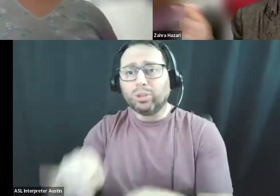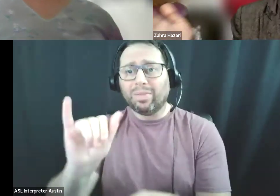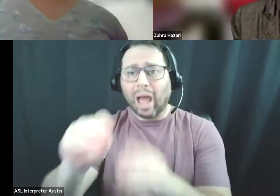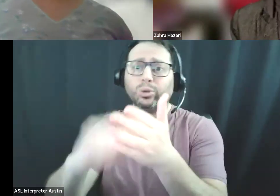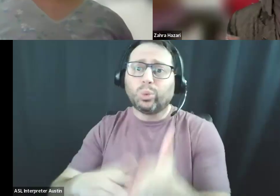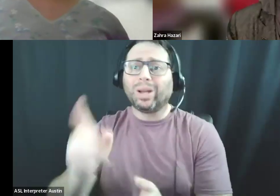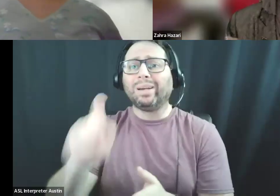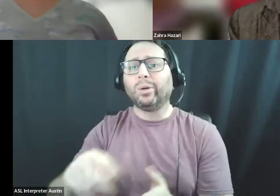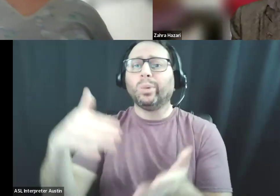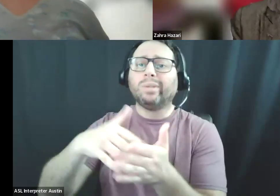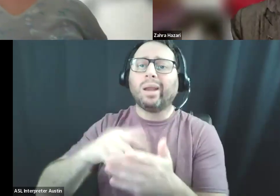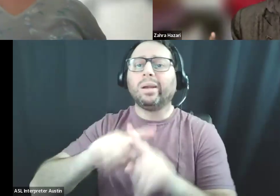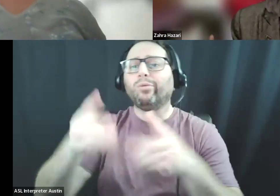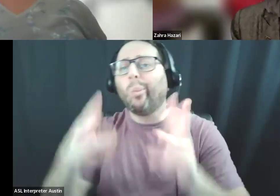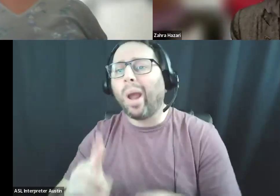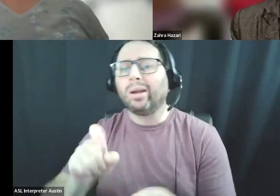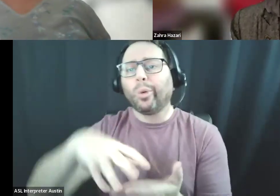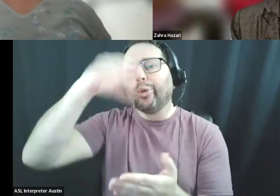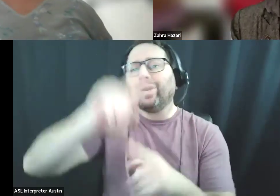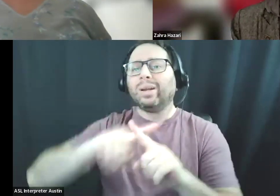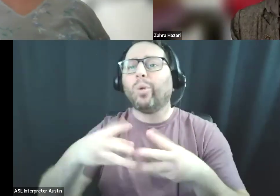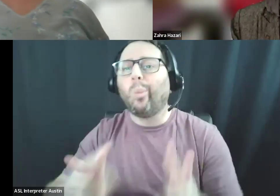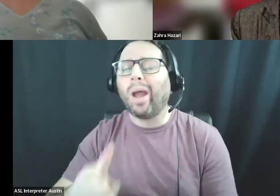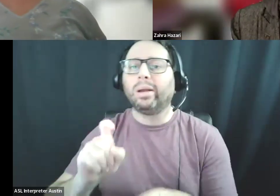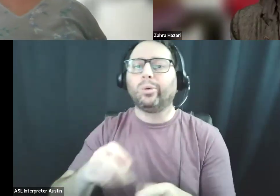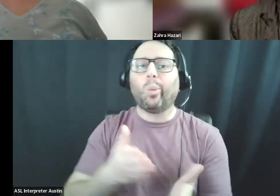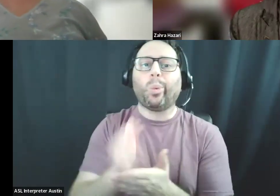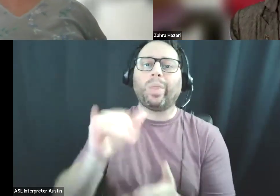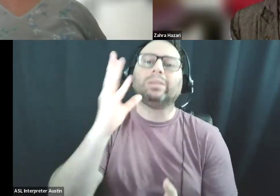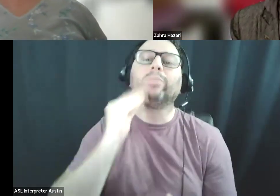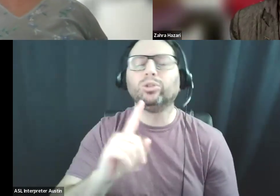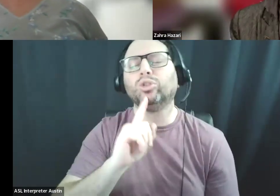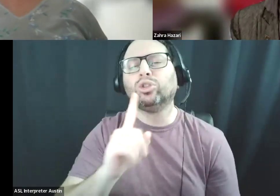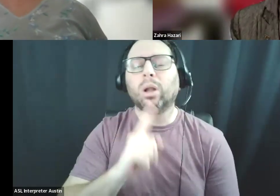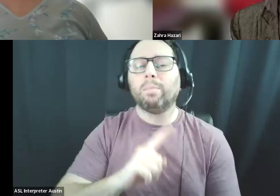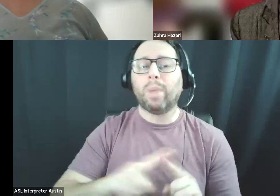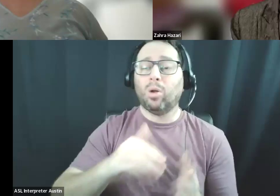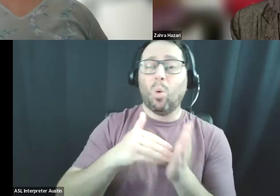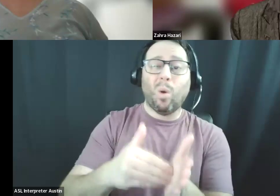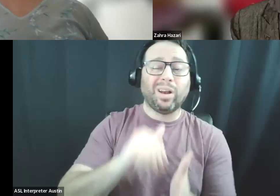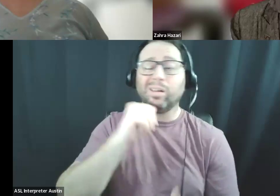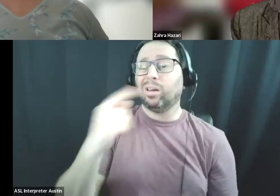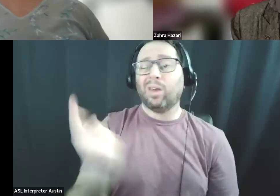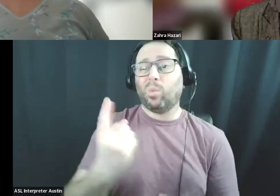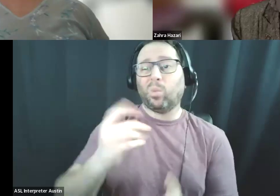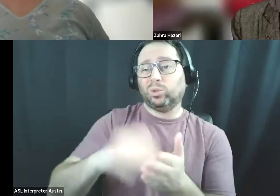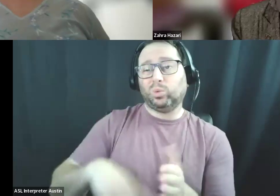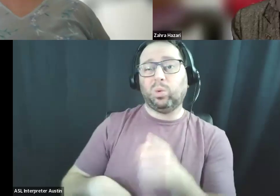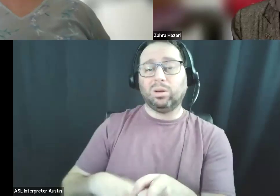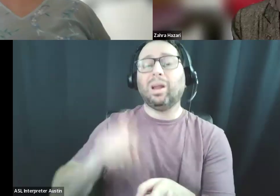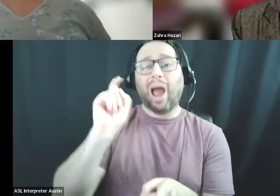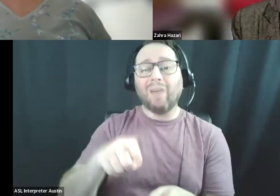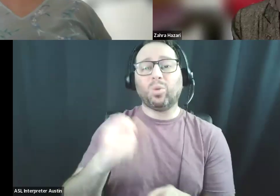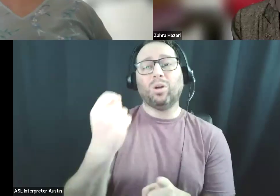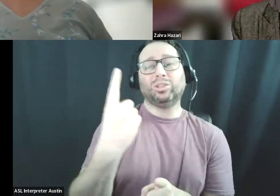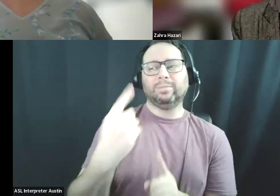they need to study in a different way, for example, right? But often it's not them, and they have to be able to be reflective of how the